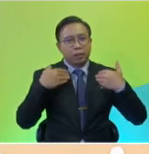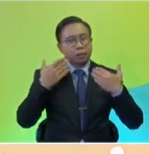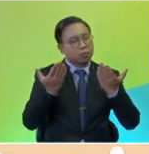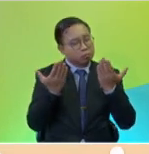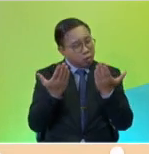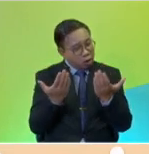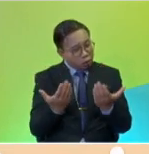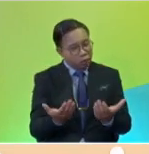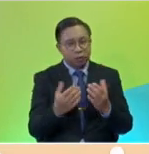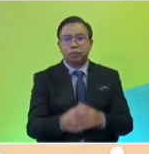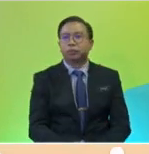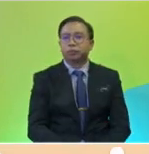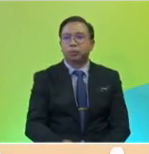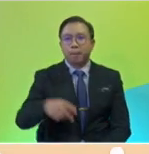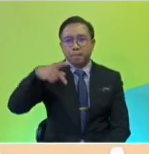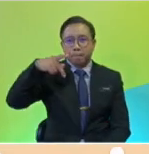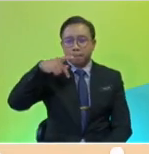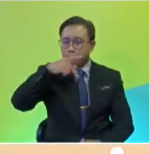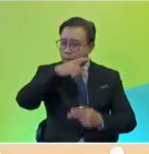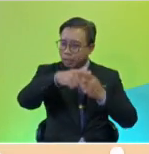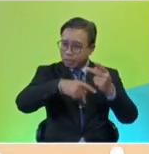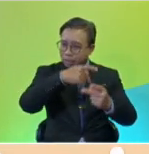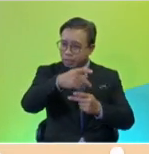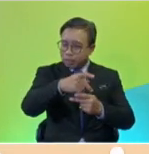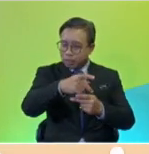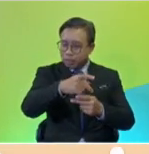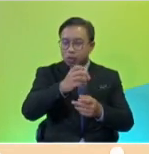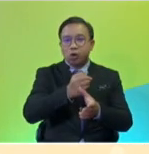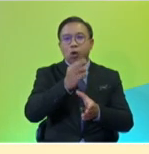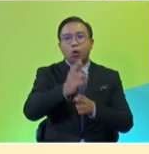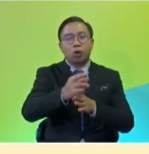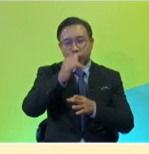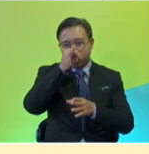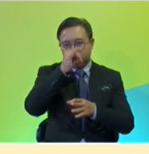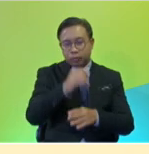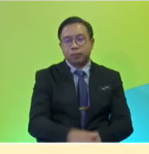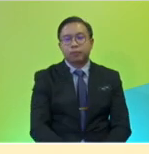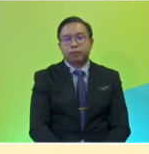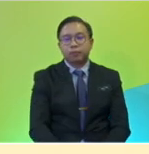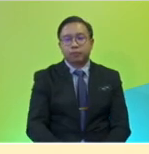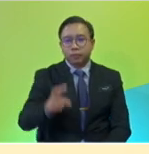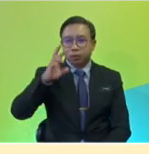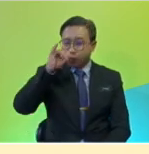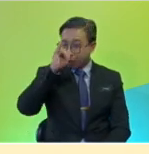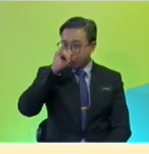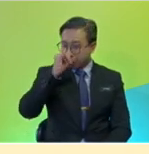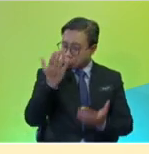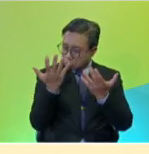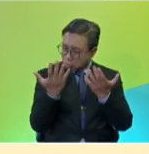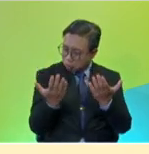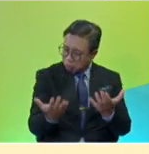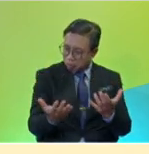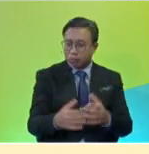heavier? Pangolin or rhino, Hana? What do you think? Rhino. Rhino!